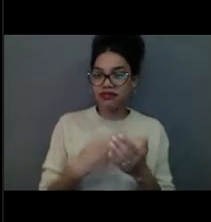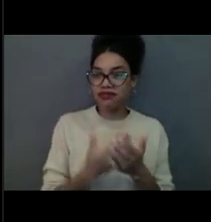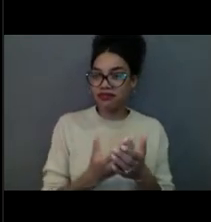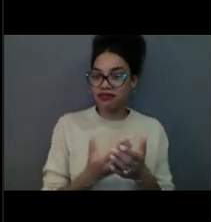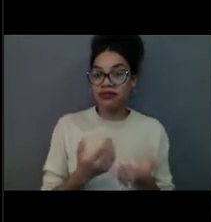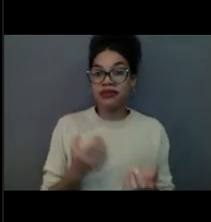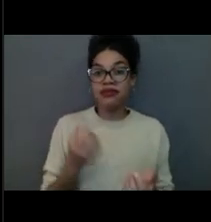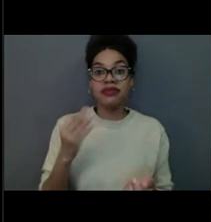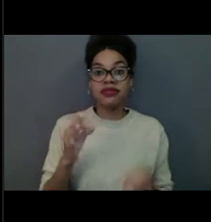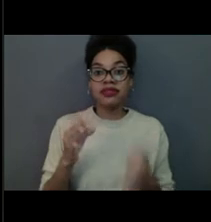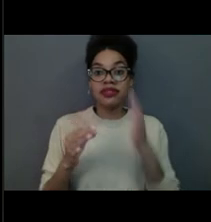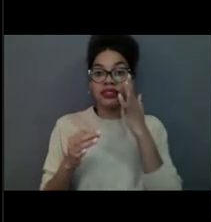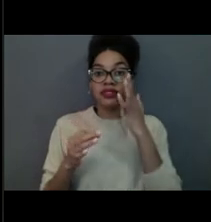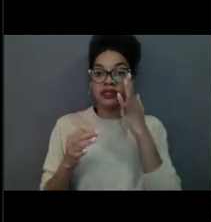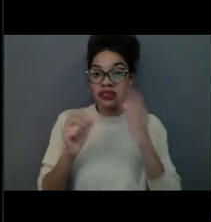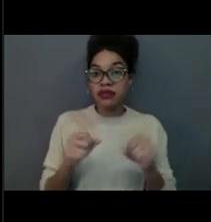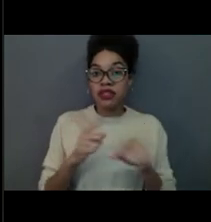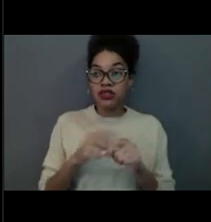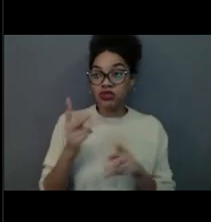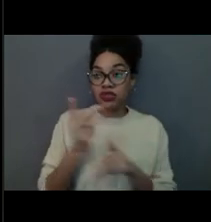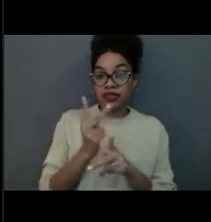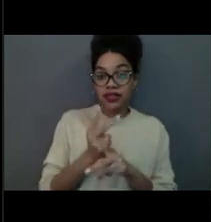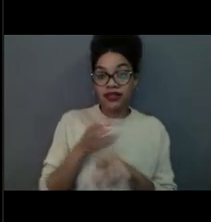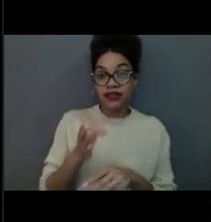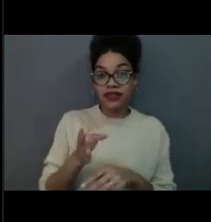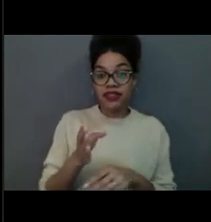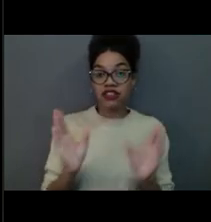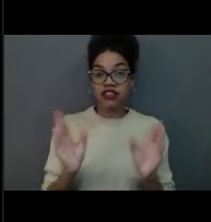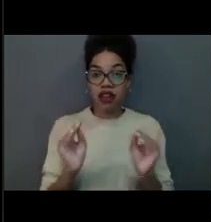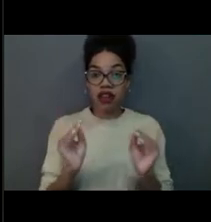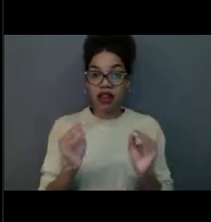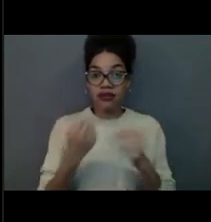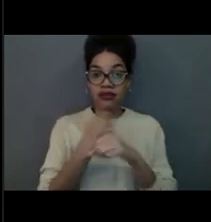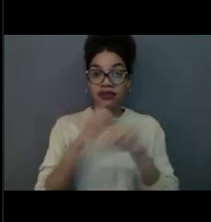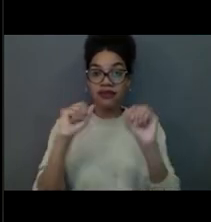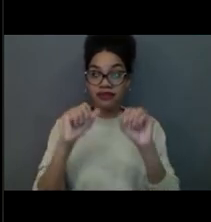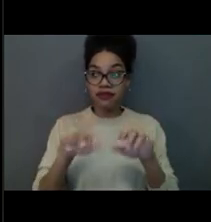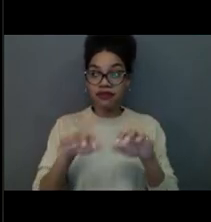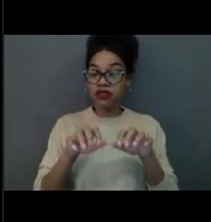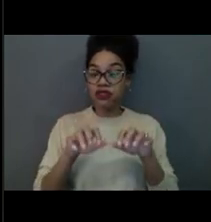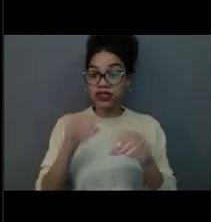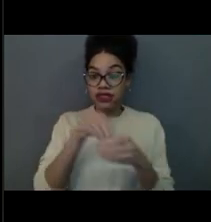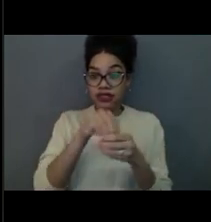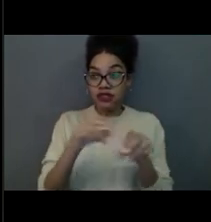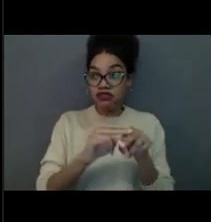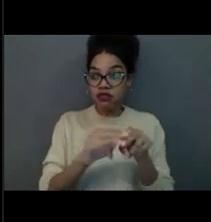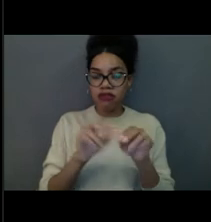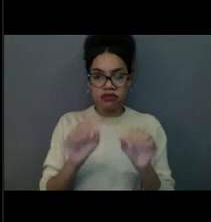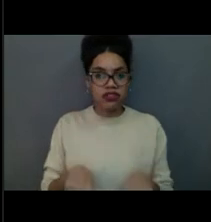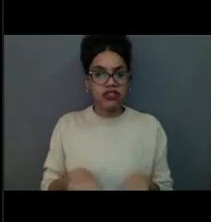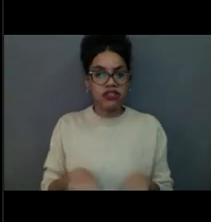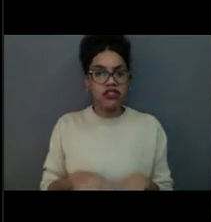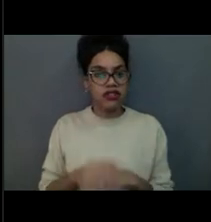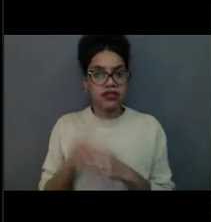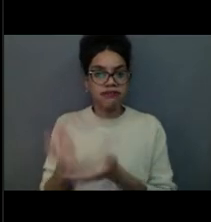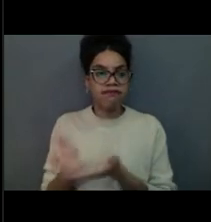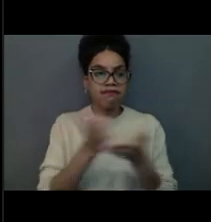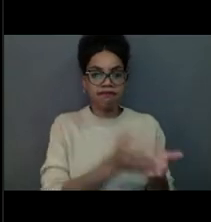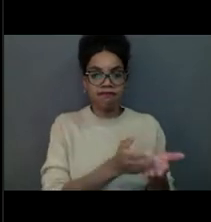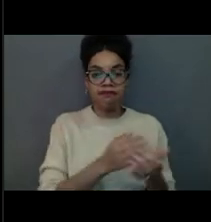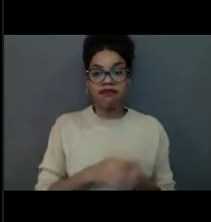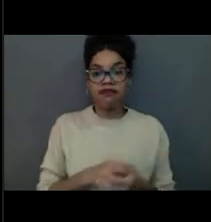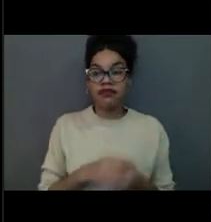sort of capacity to hold it, as well as maintain the integrity of the, you know, the quality of the product. So if they've got refrigerated